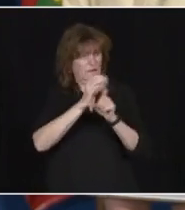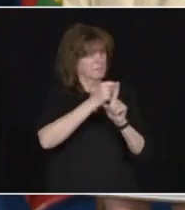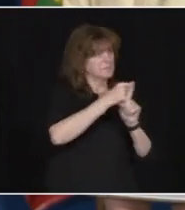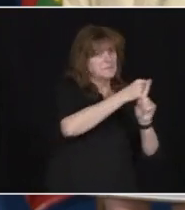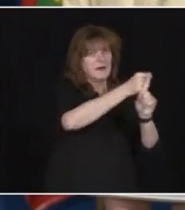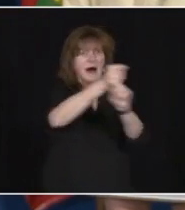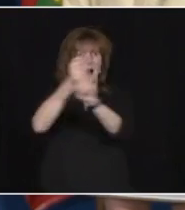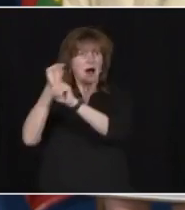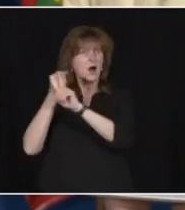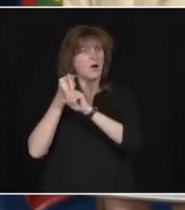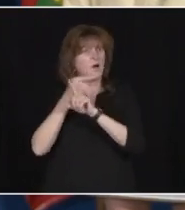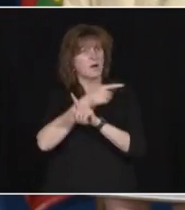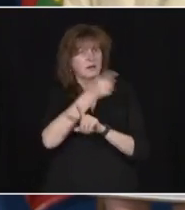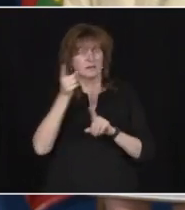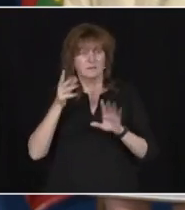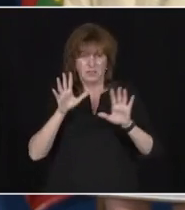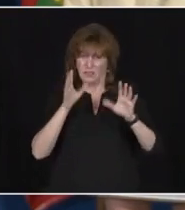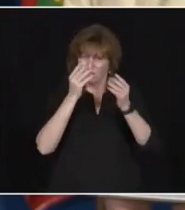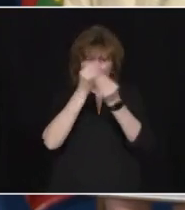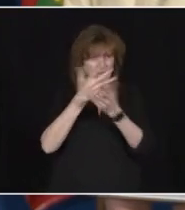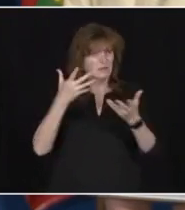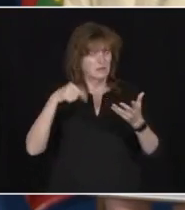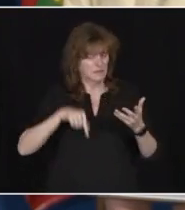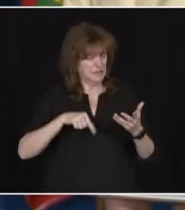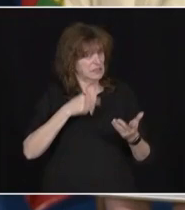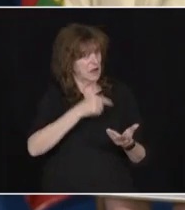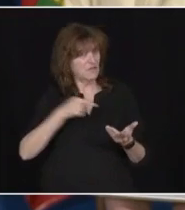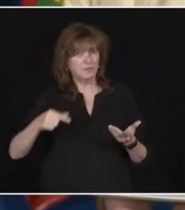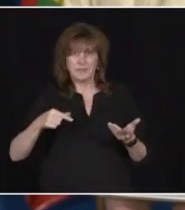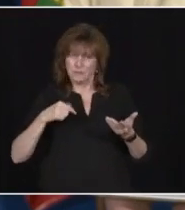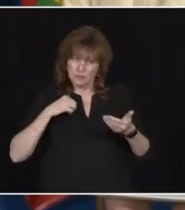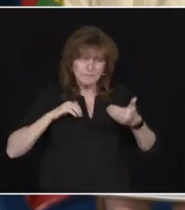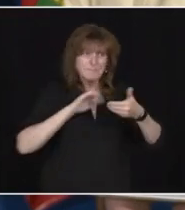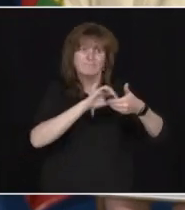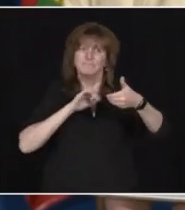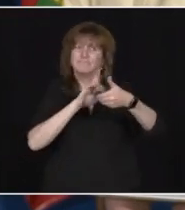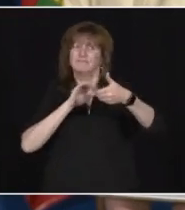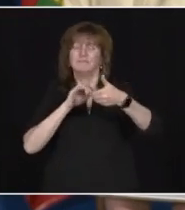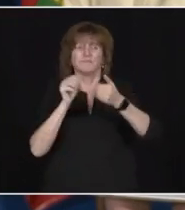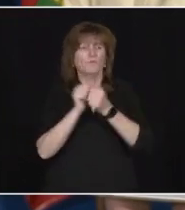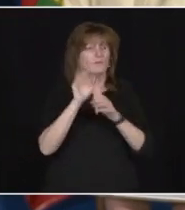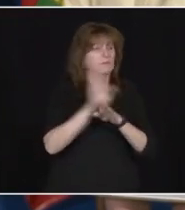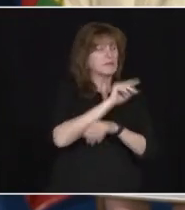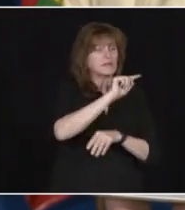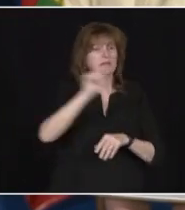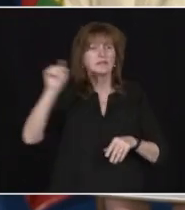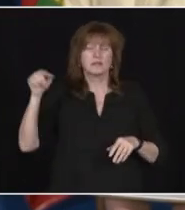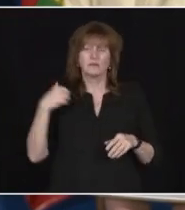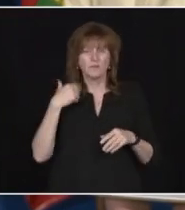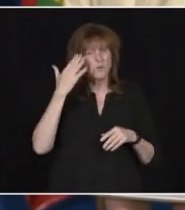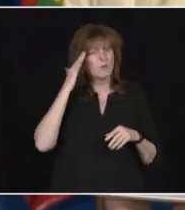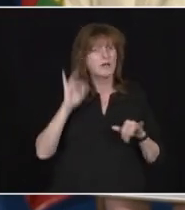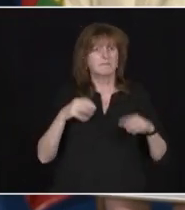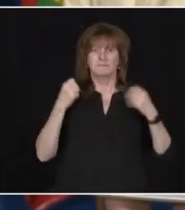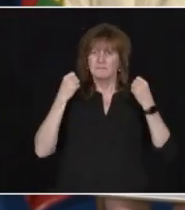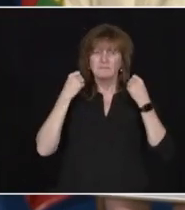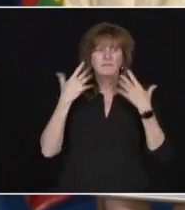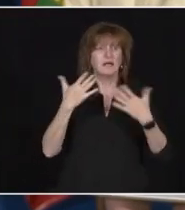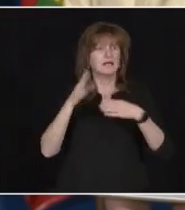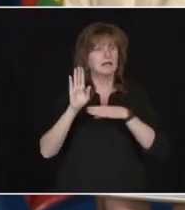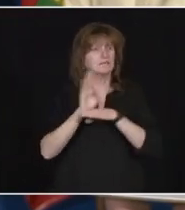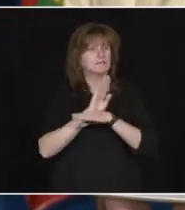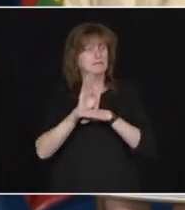government it wants to be a partner with them. I know that many of them have been able to scale up their e-commerce platforms. Curbside